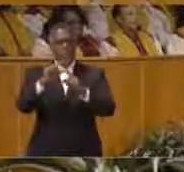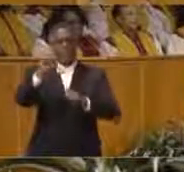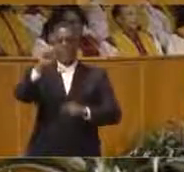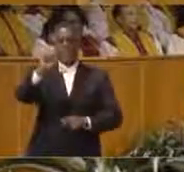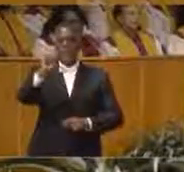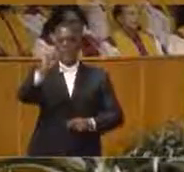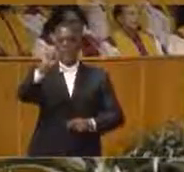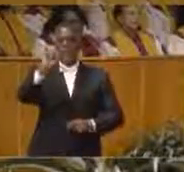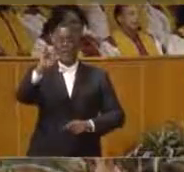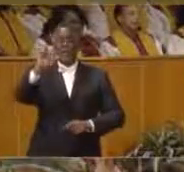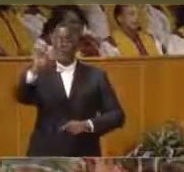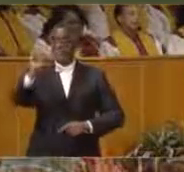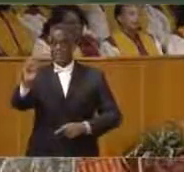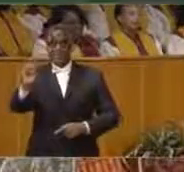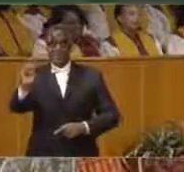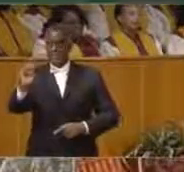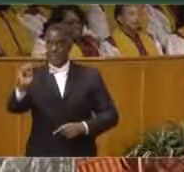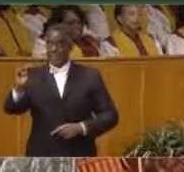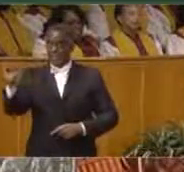a tide.